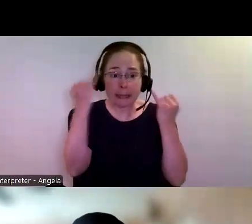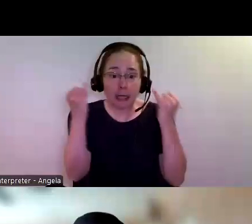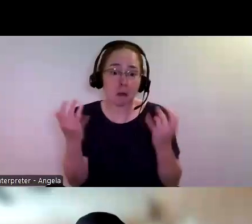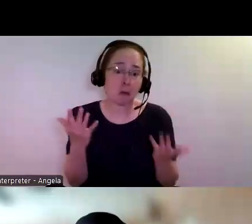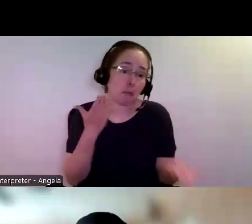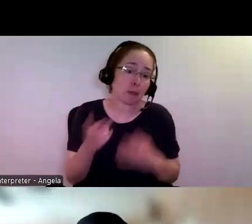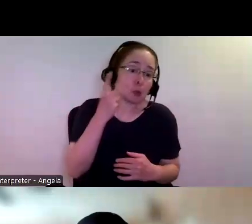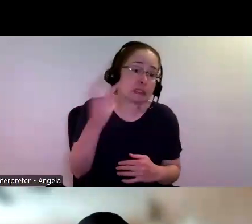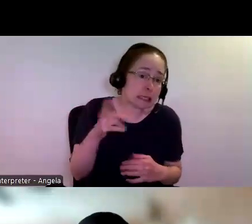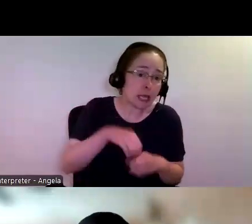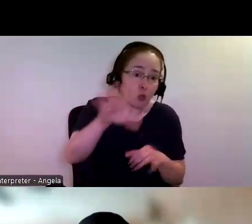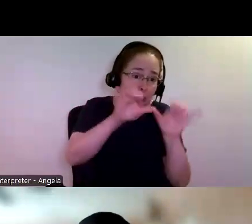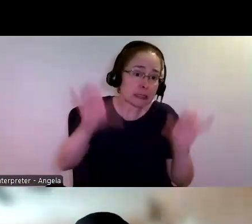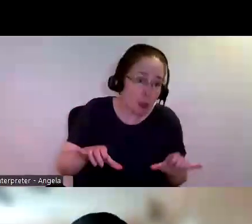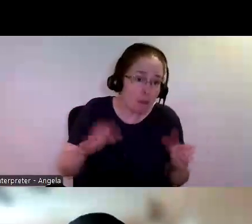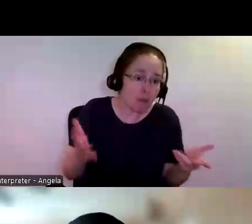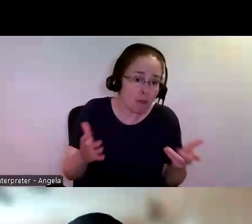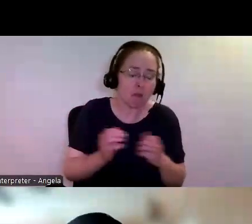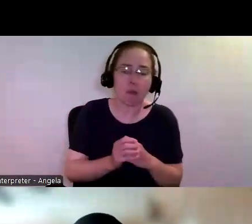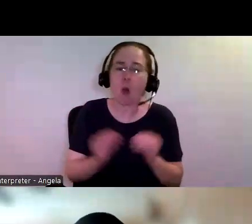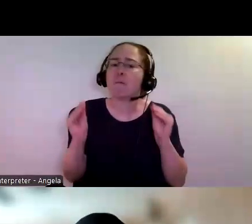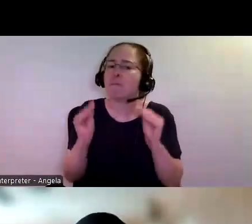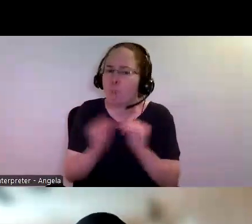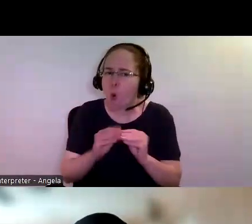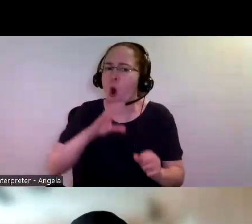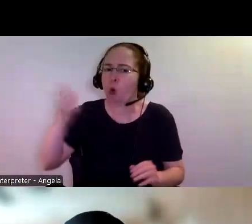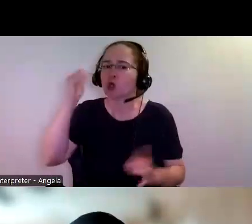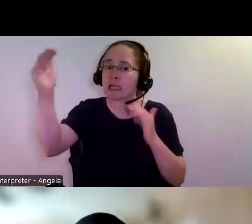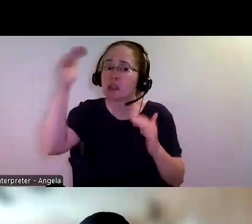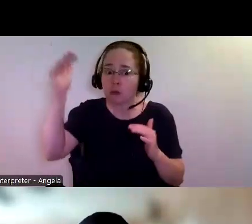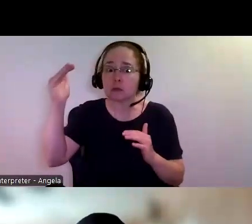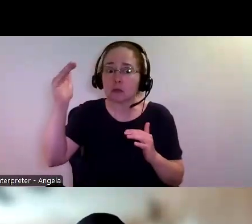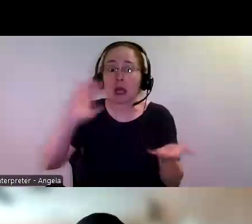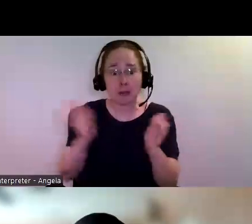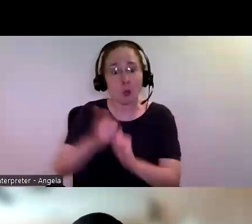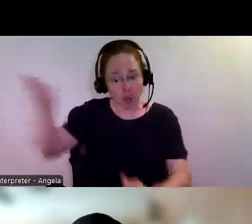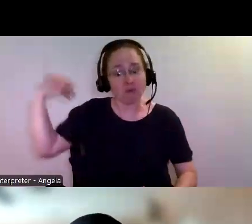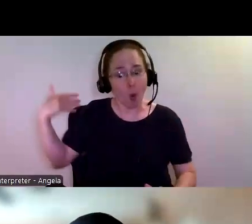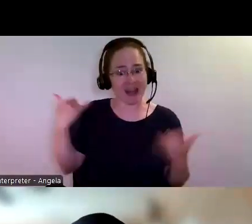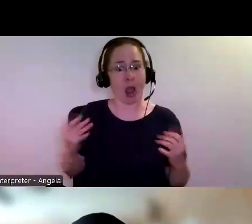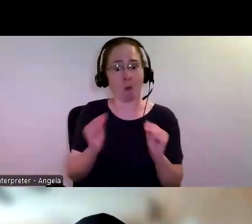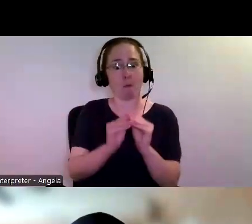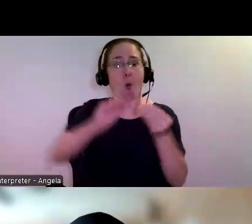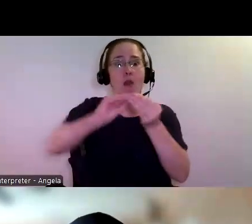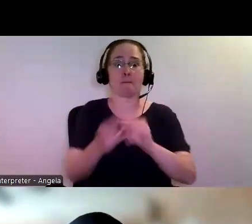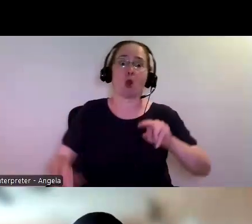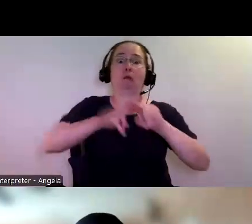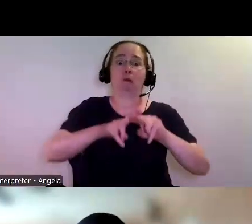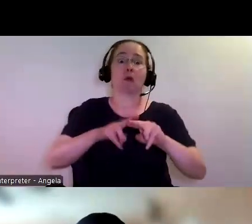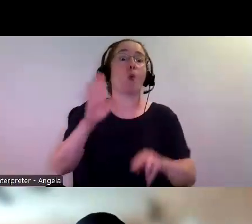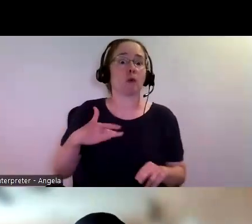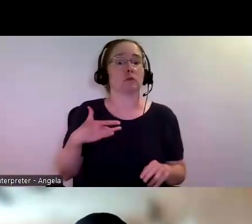maybe see it in our systems, that there are more older adults out there than there used to be. And we assume that this trend will